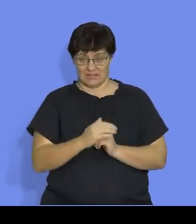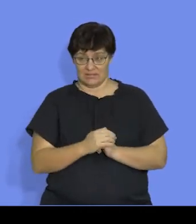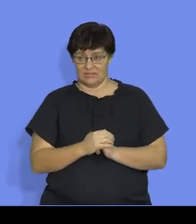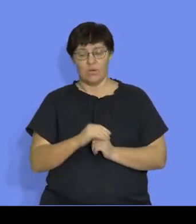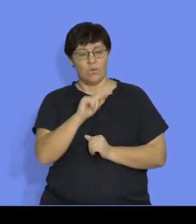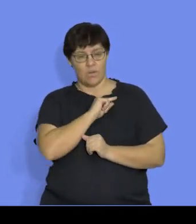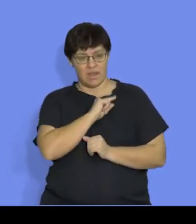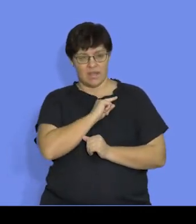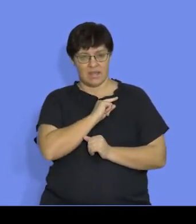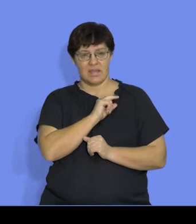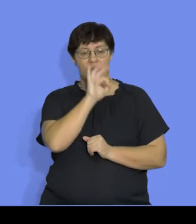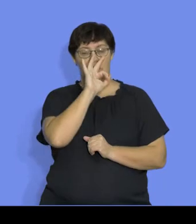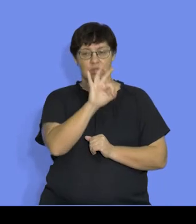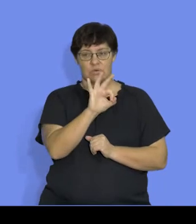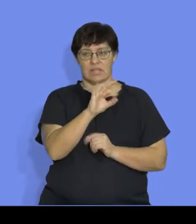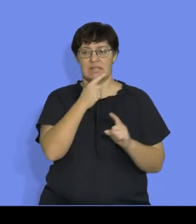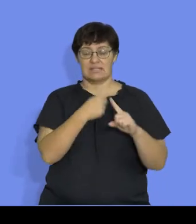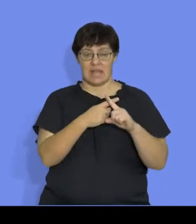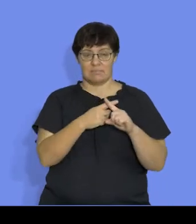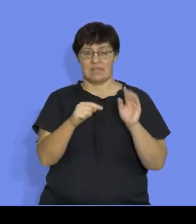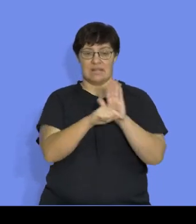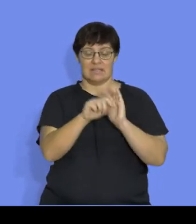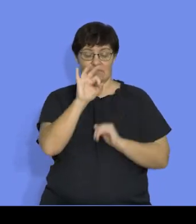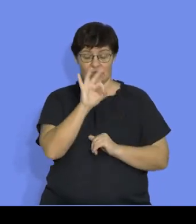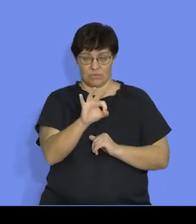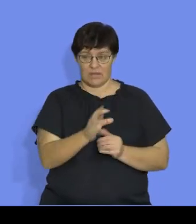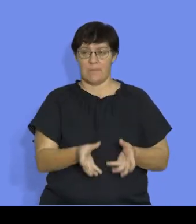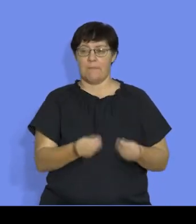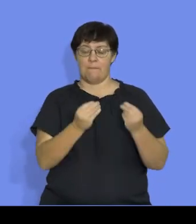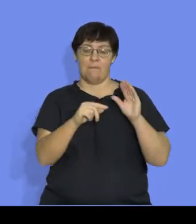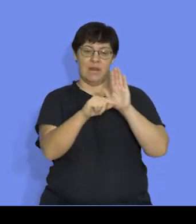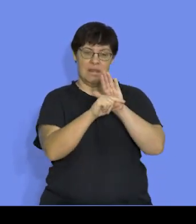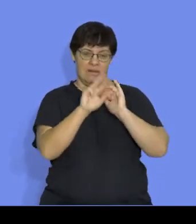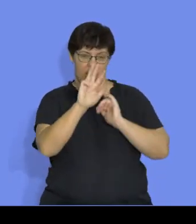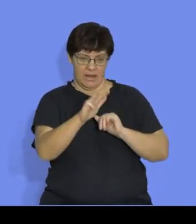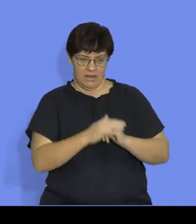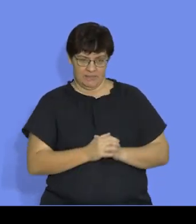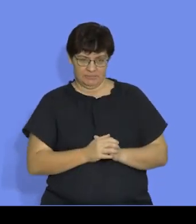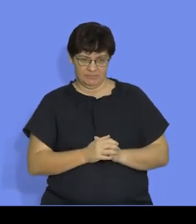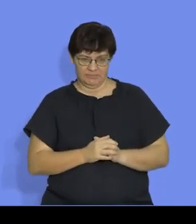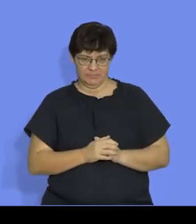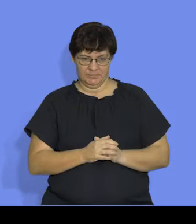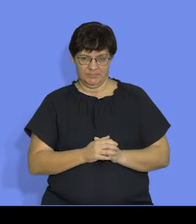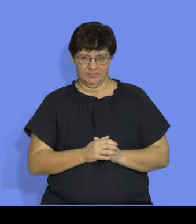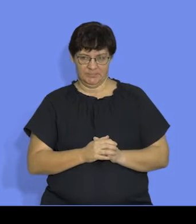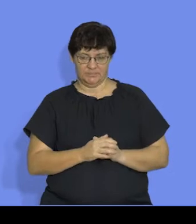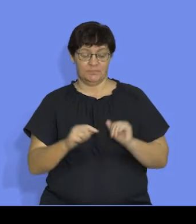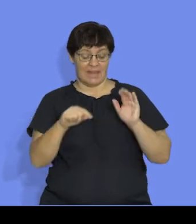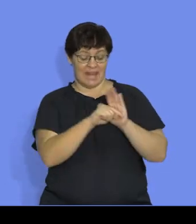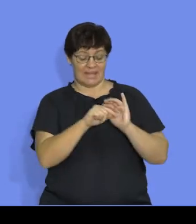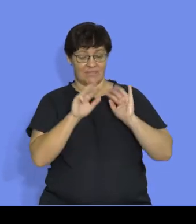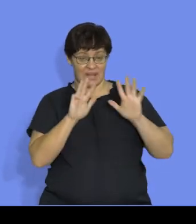-3, because 3 times -3 is -9.